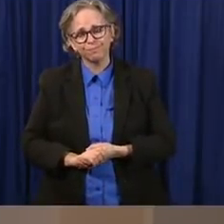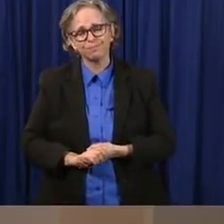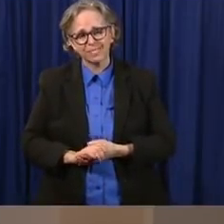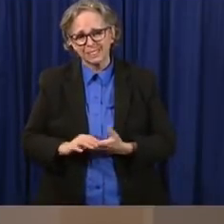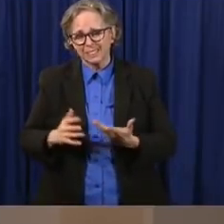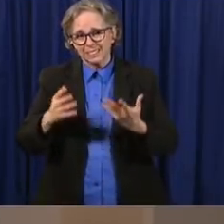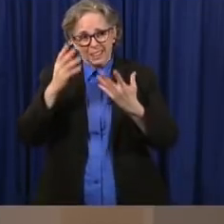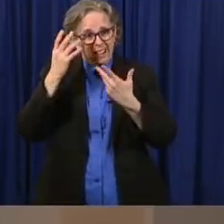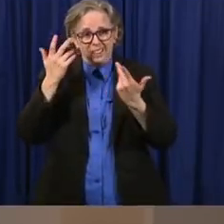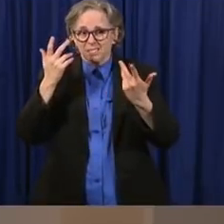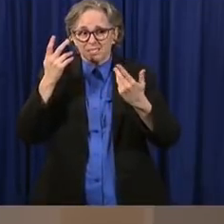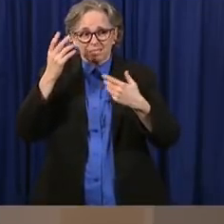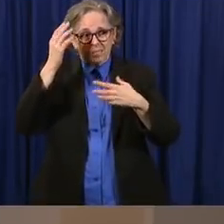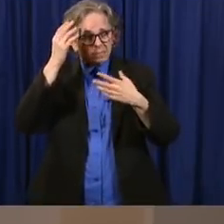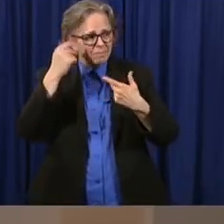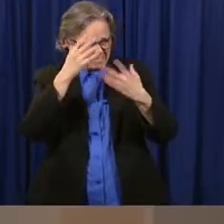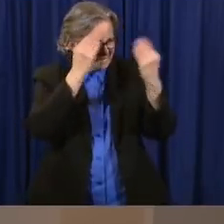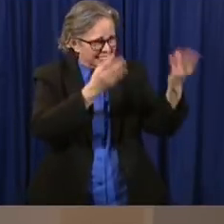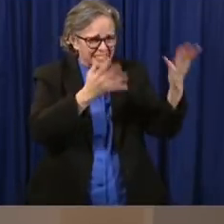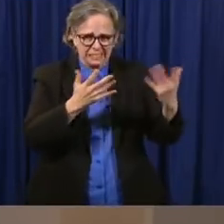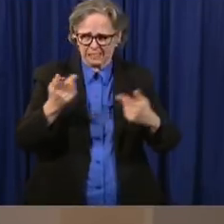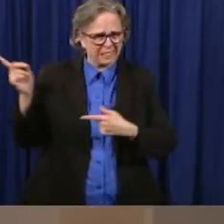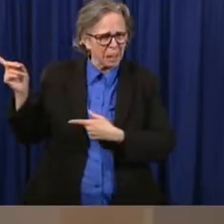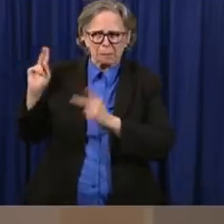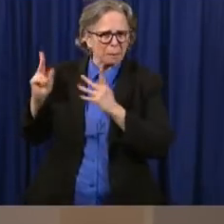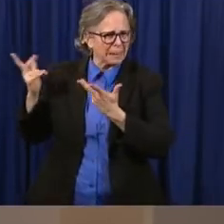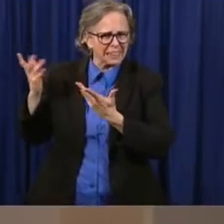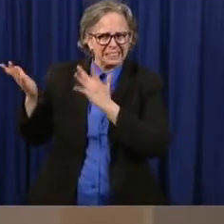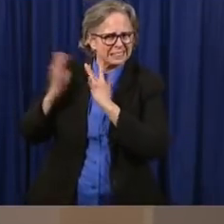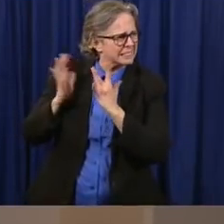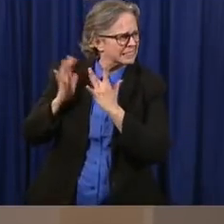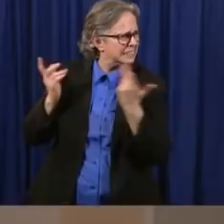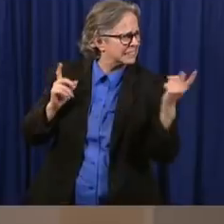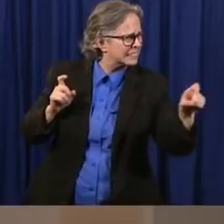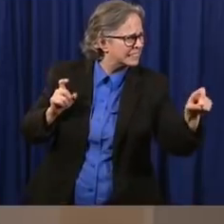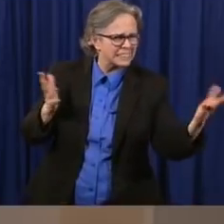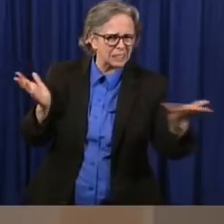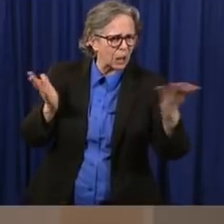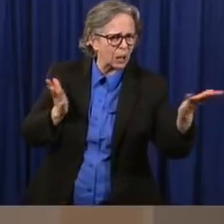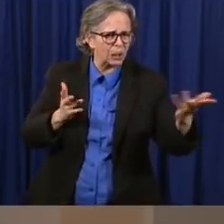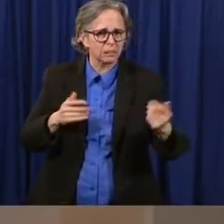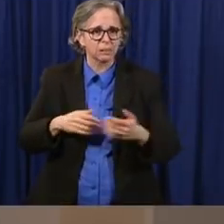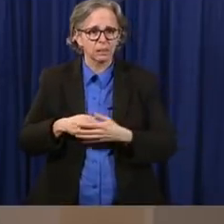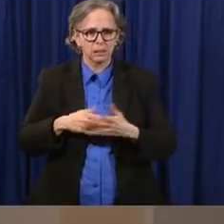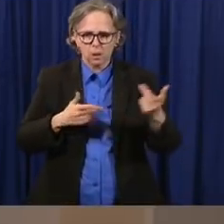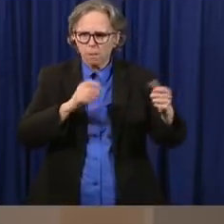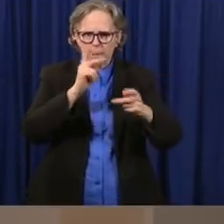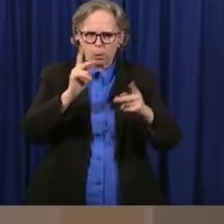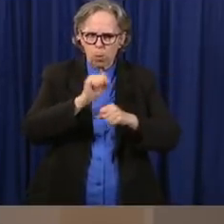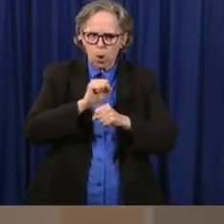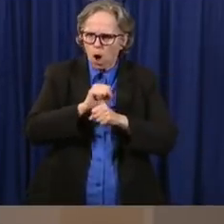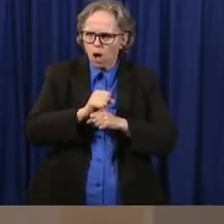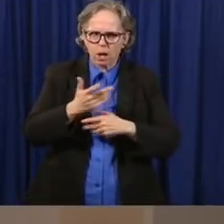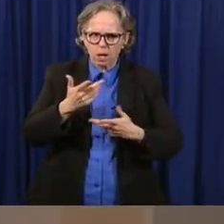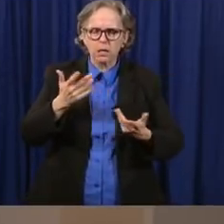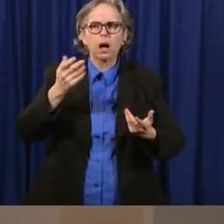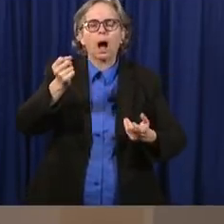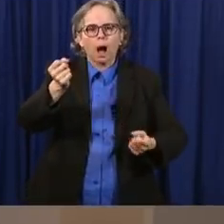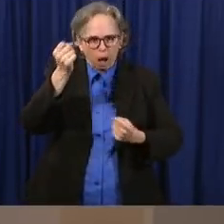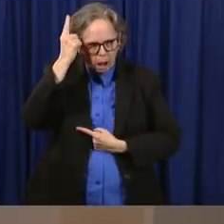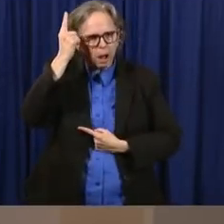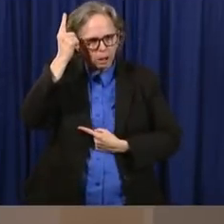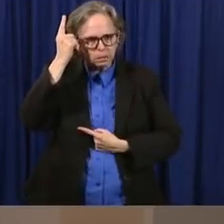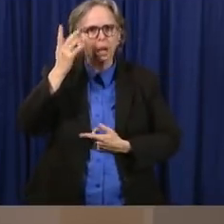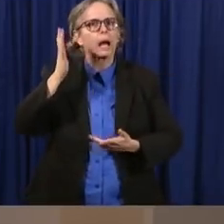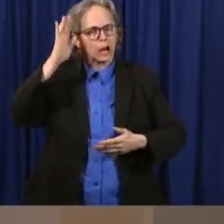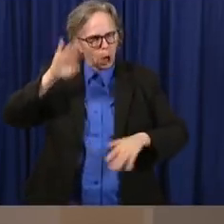they know that they have to respond. I can tell you everybody who works at unemployment compensation gets the urgency of this. This